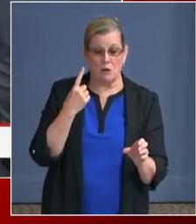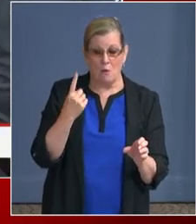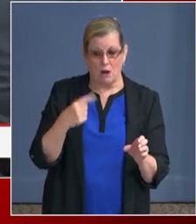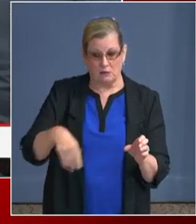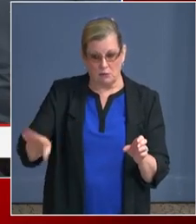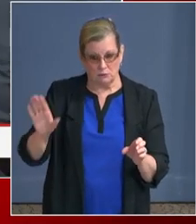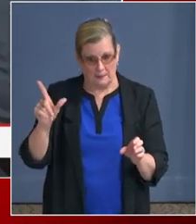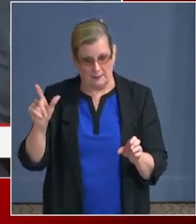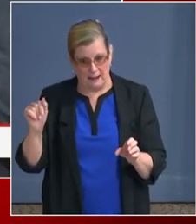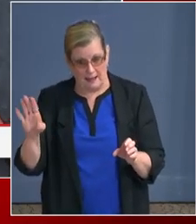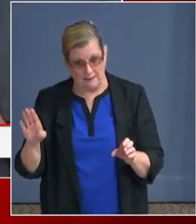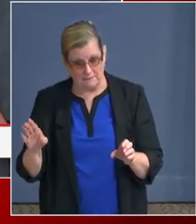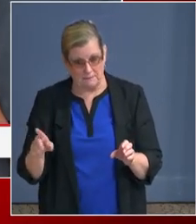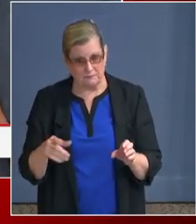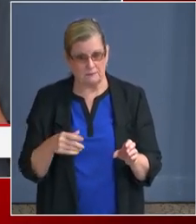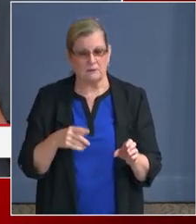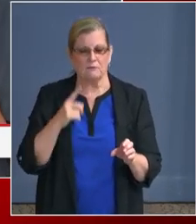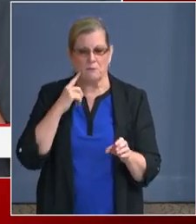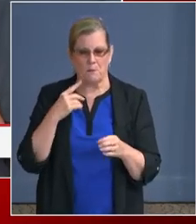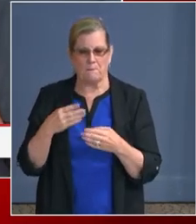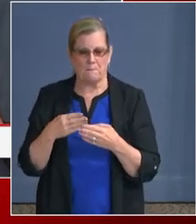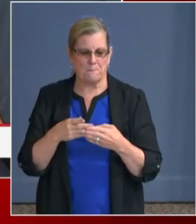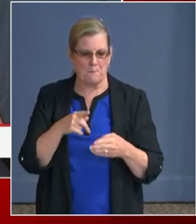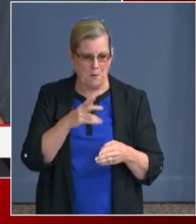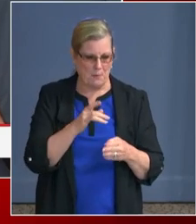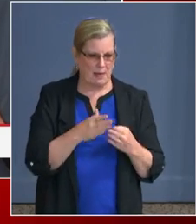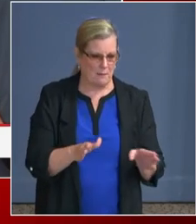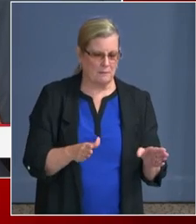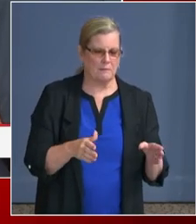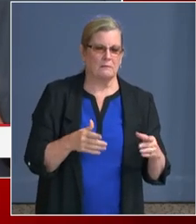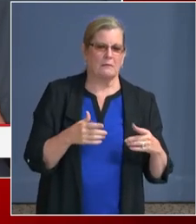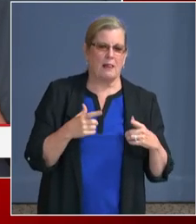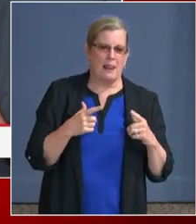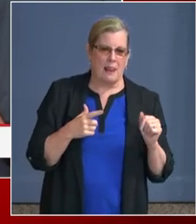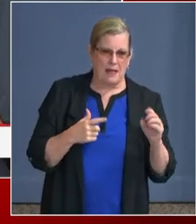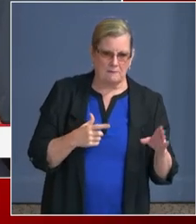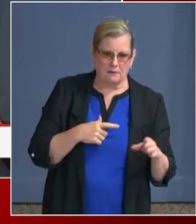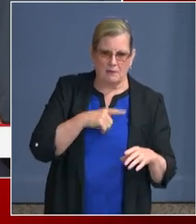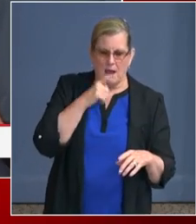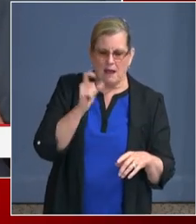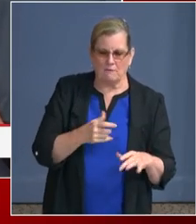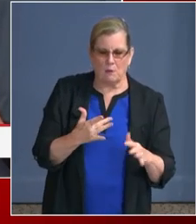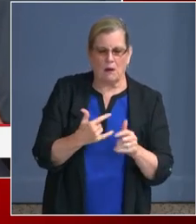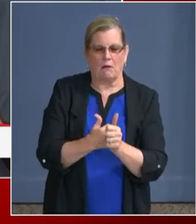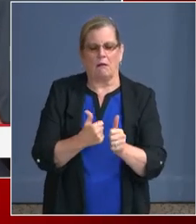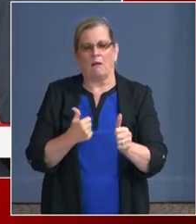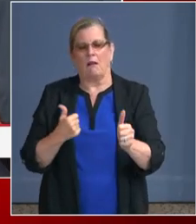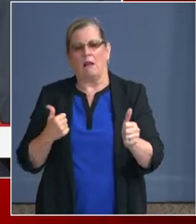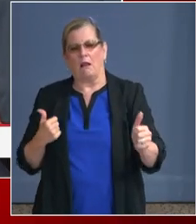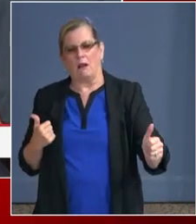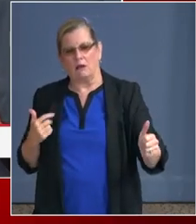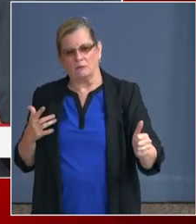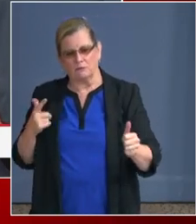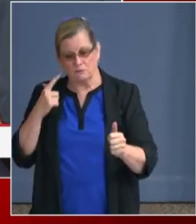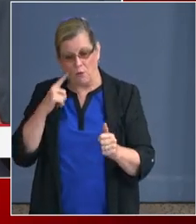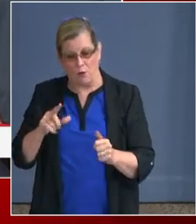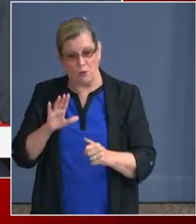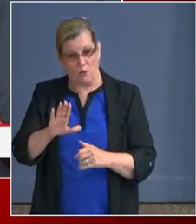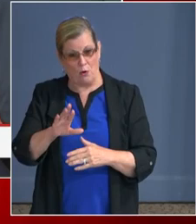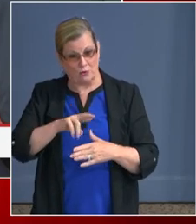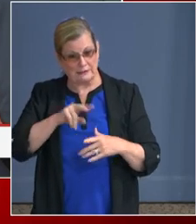public health lab, which has enabled us to not have that backlog or have that longer period of time that folks may have to